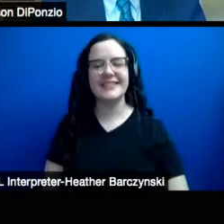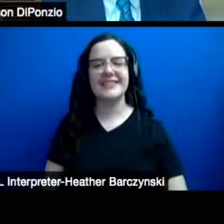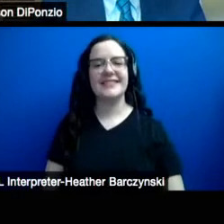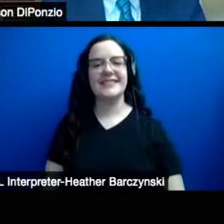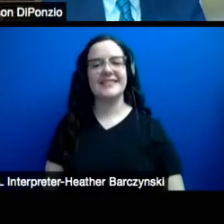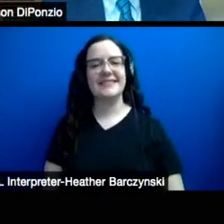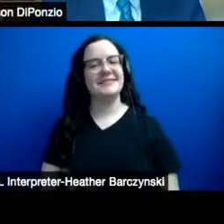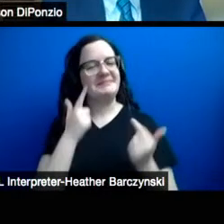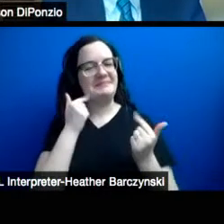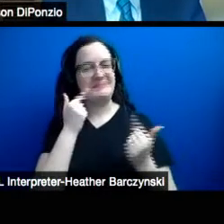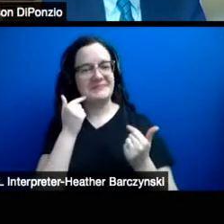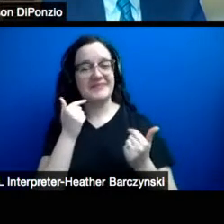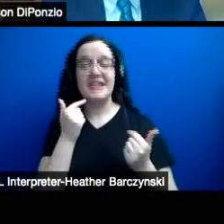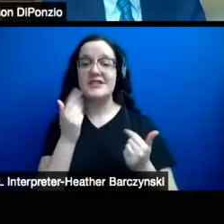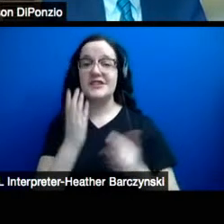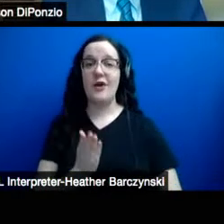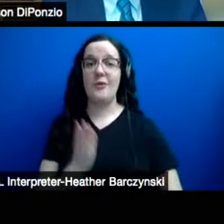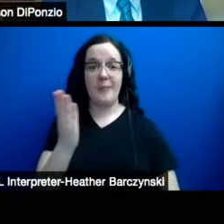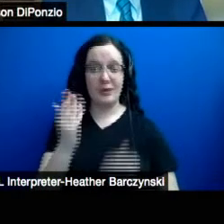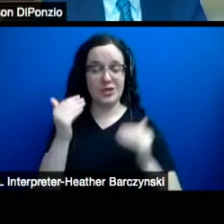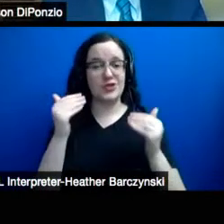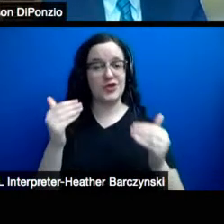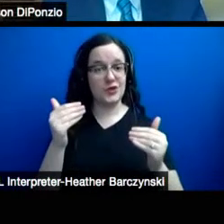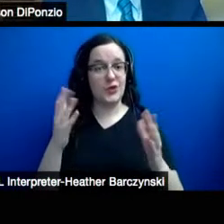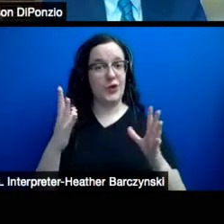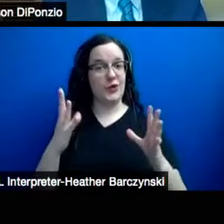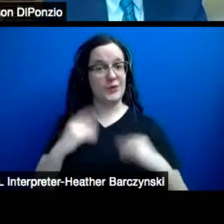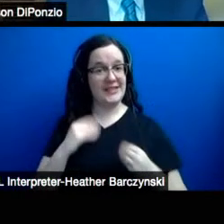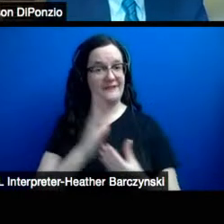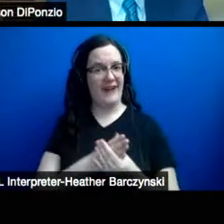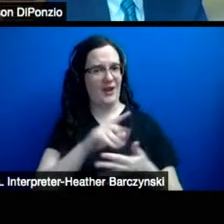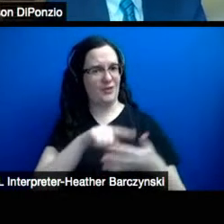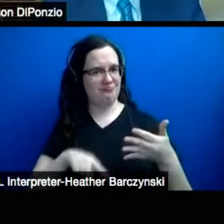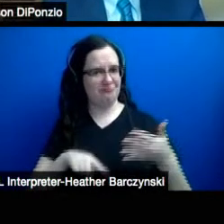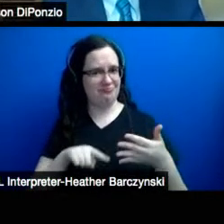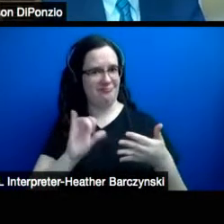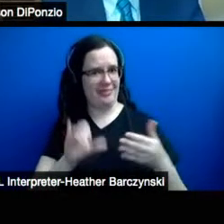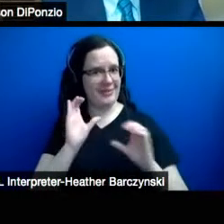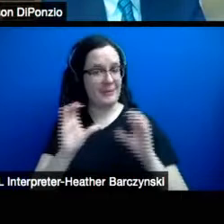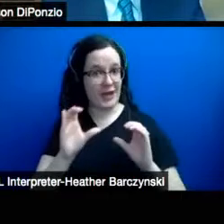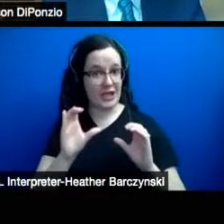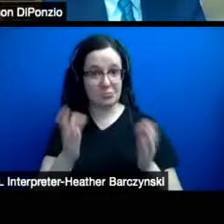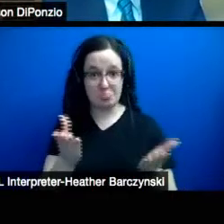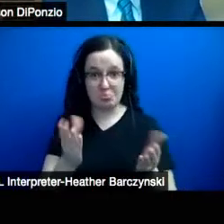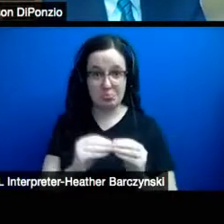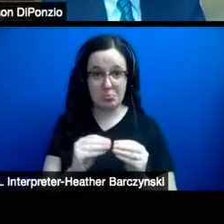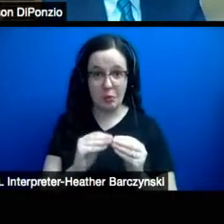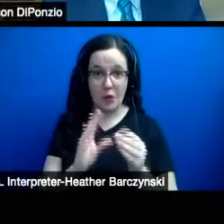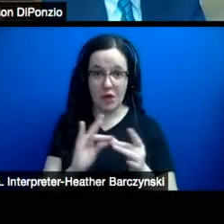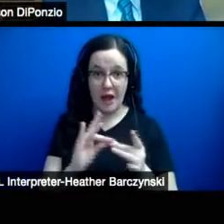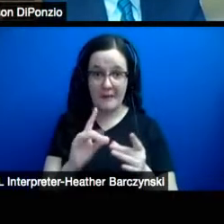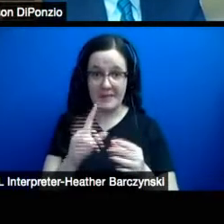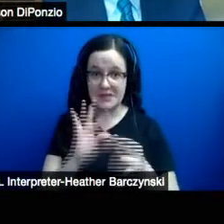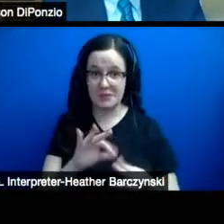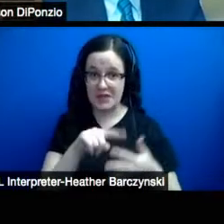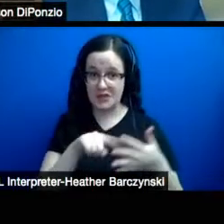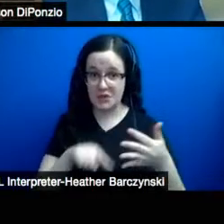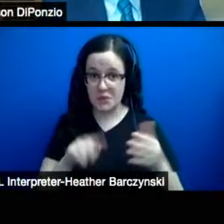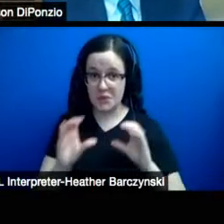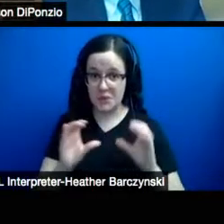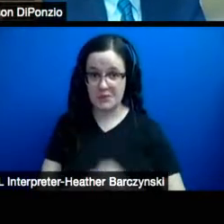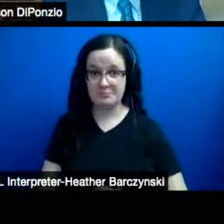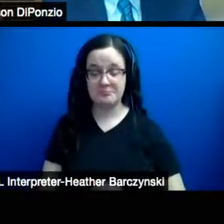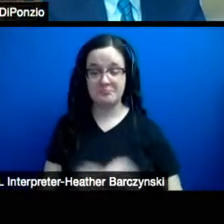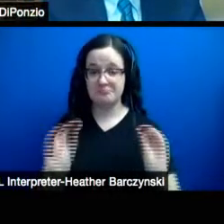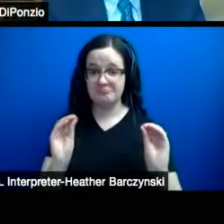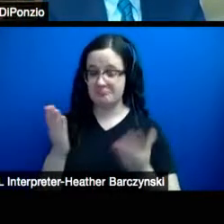We have a motion to receive and file all of those items of communication. Any further comments on any of them? Hearing none, Dan, please